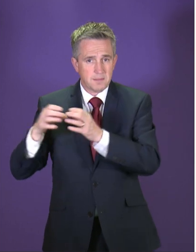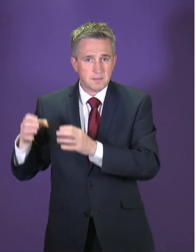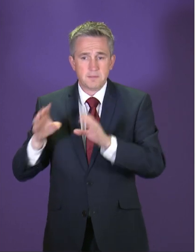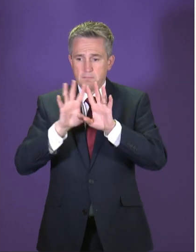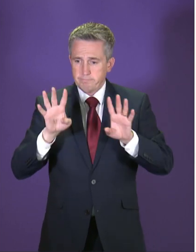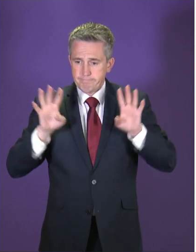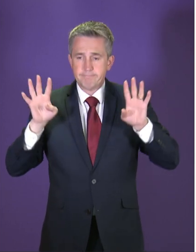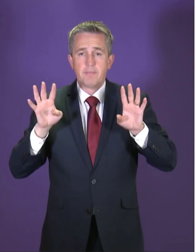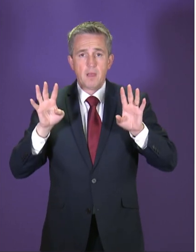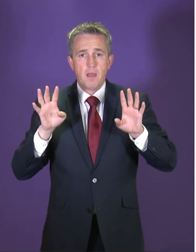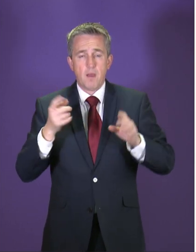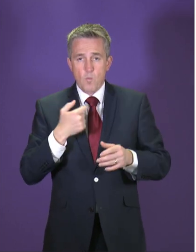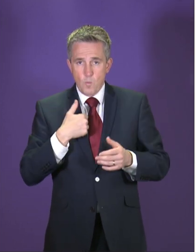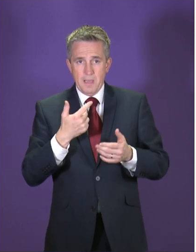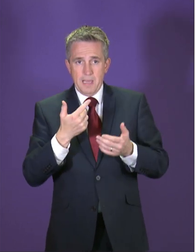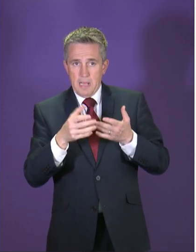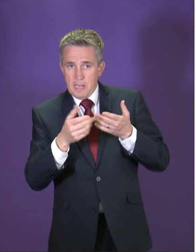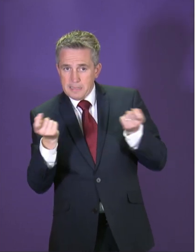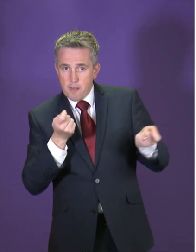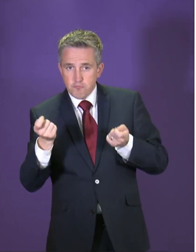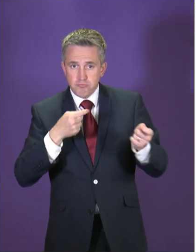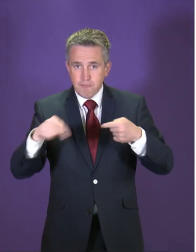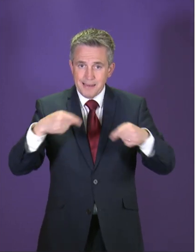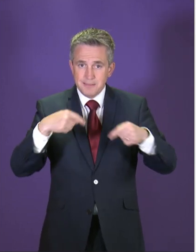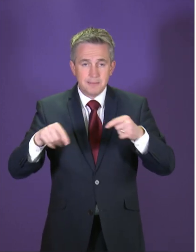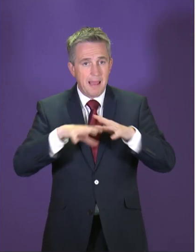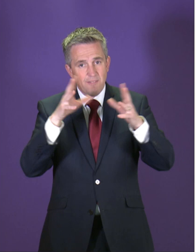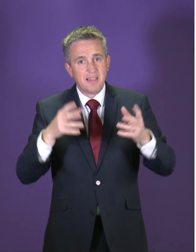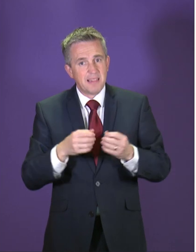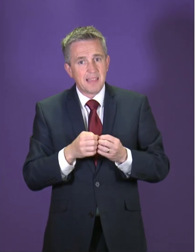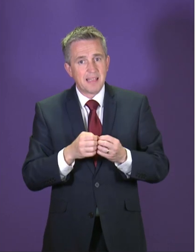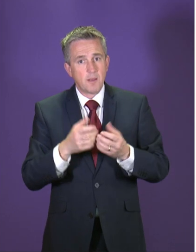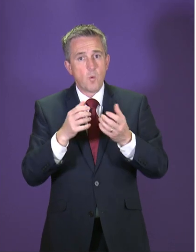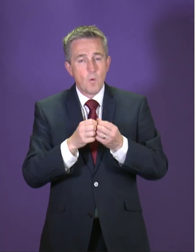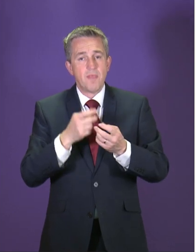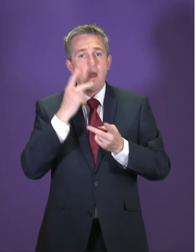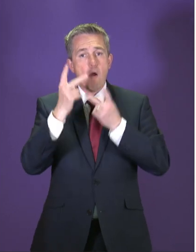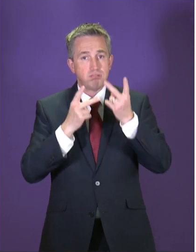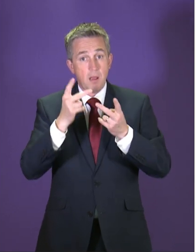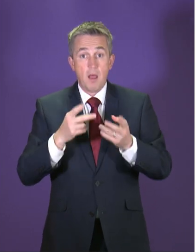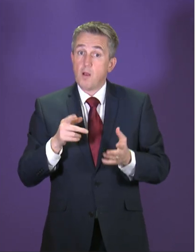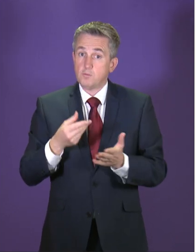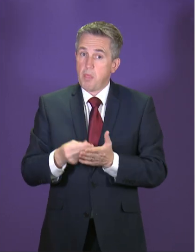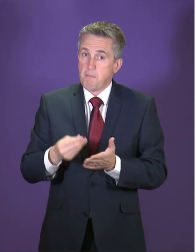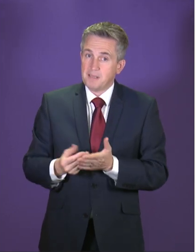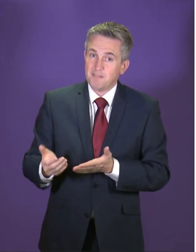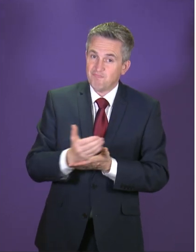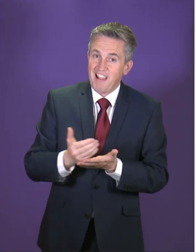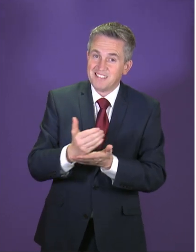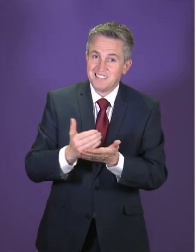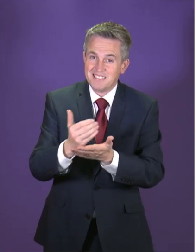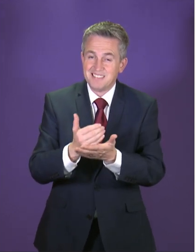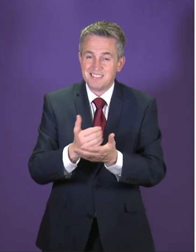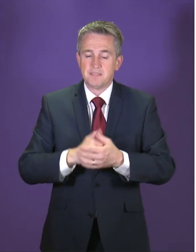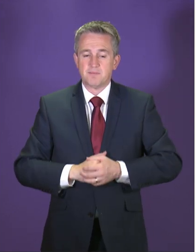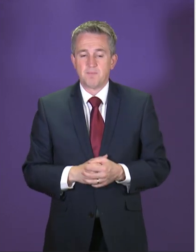as well as direct it, as well as really do everything. So, and raise the money as well.